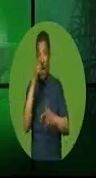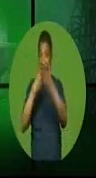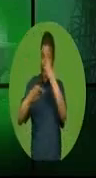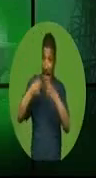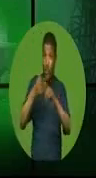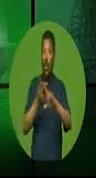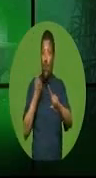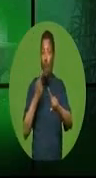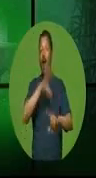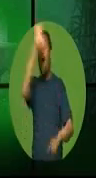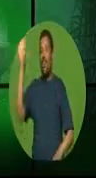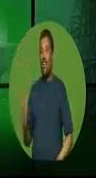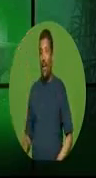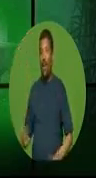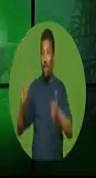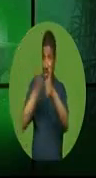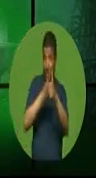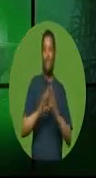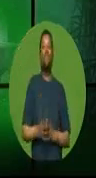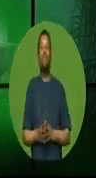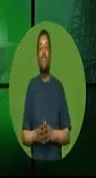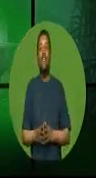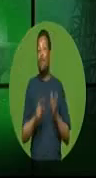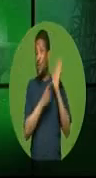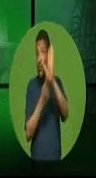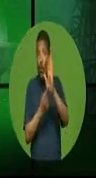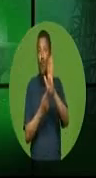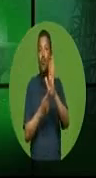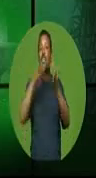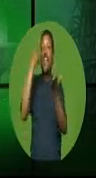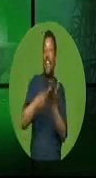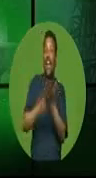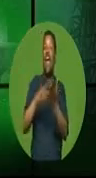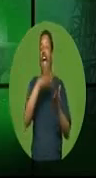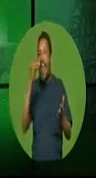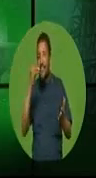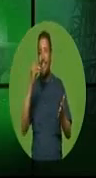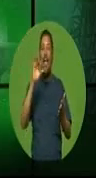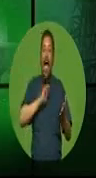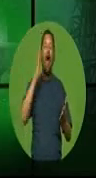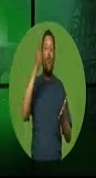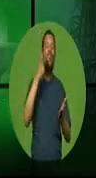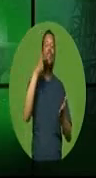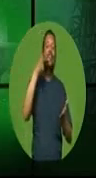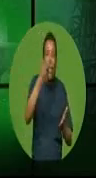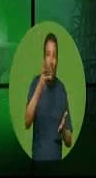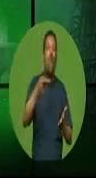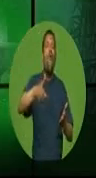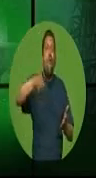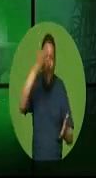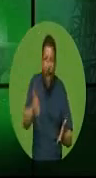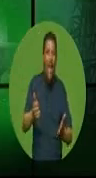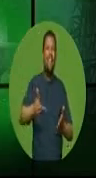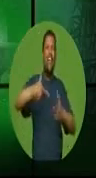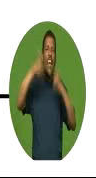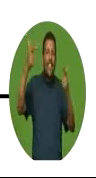from Africa. First, let me show you the data, and then I will tell you the reason why the greatest share